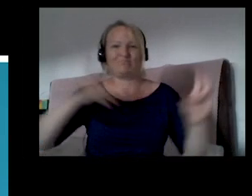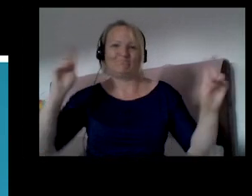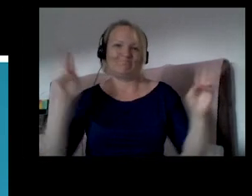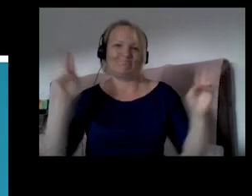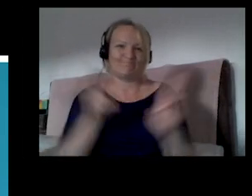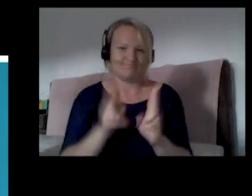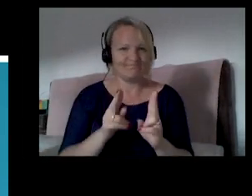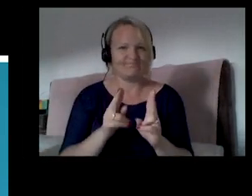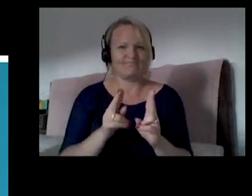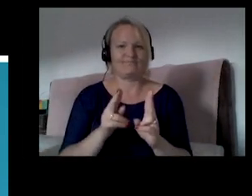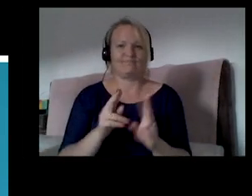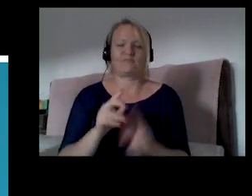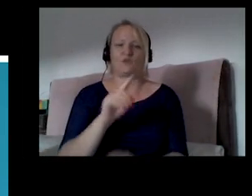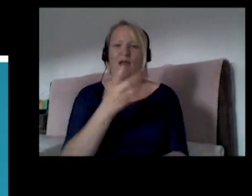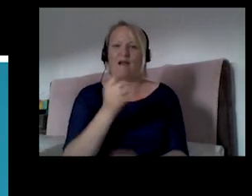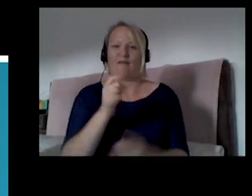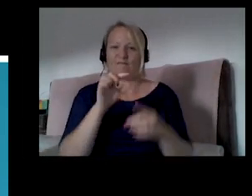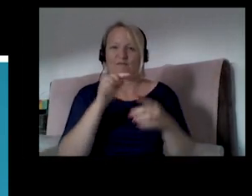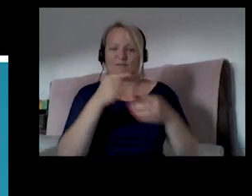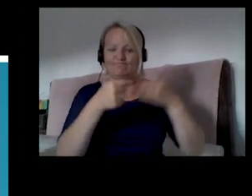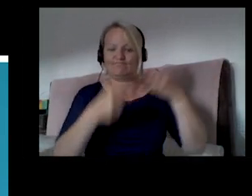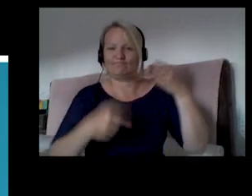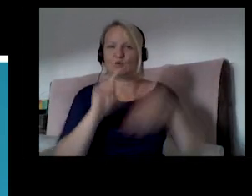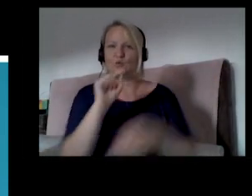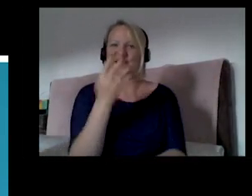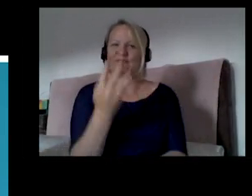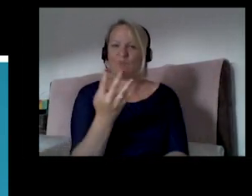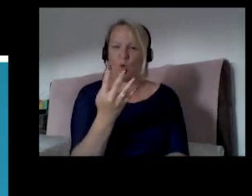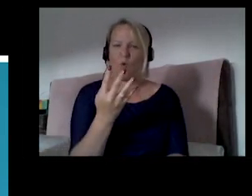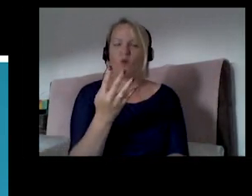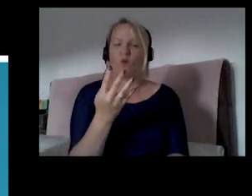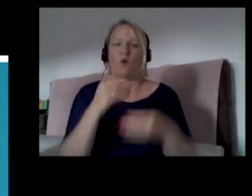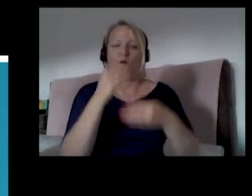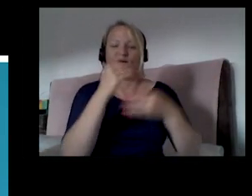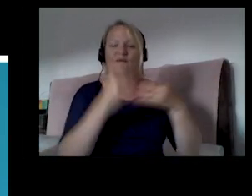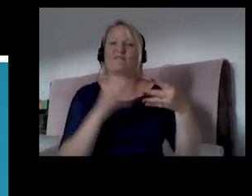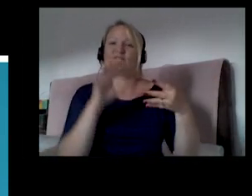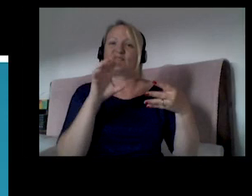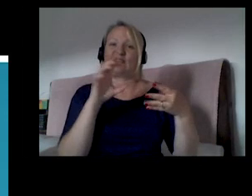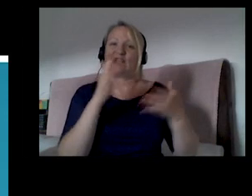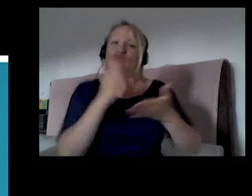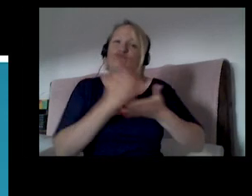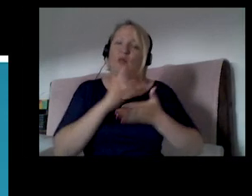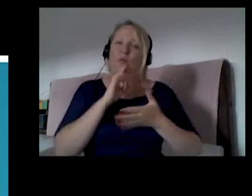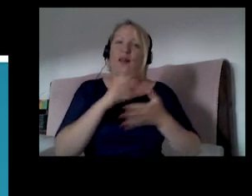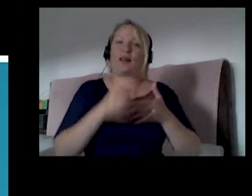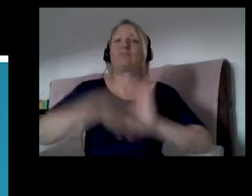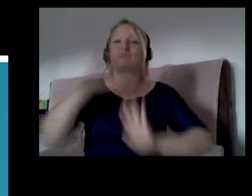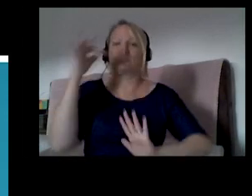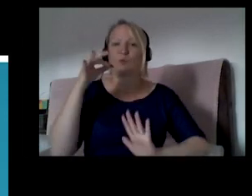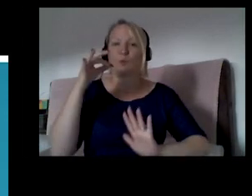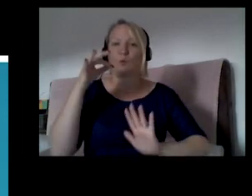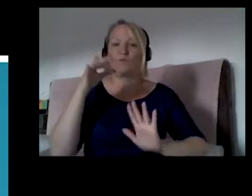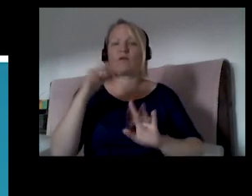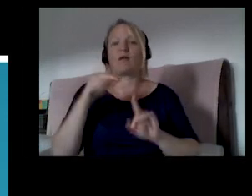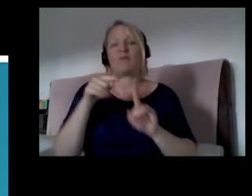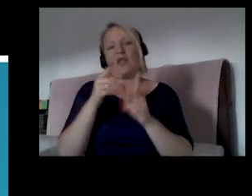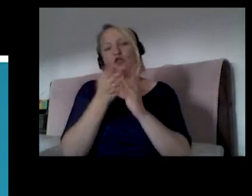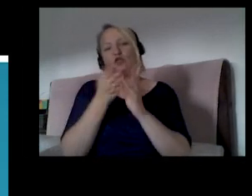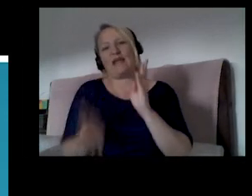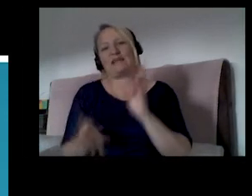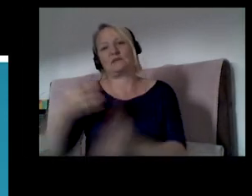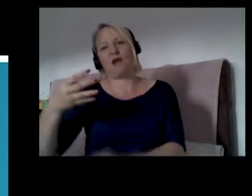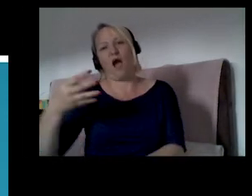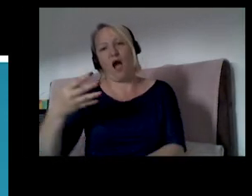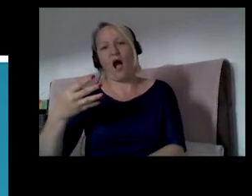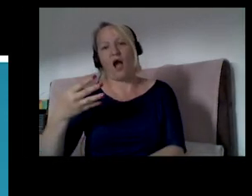government. Of these 24 receptors, though, 15 are predicted to experience an improvement in air quality.